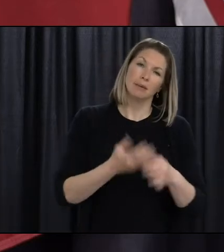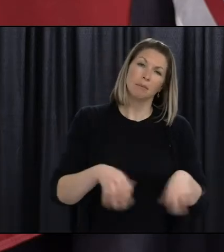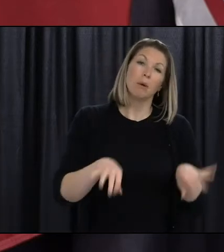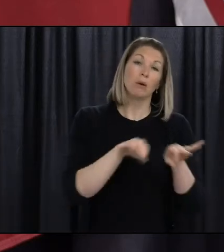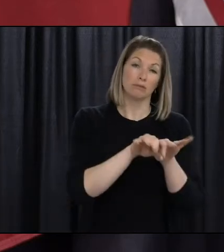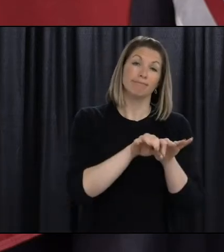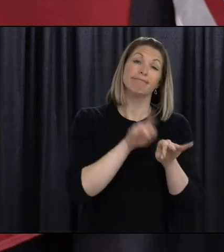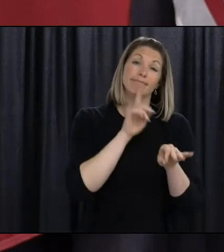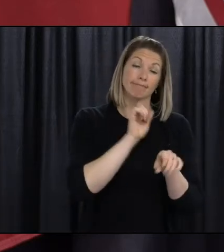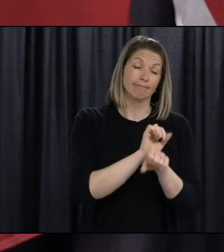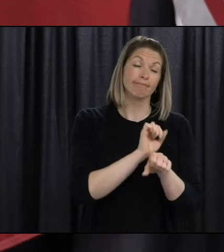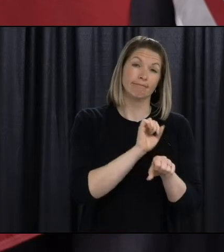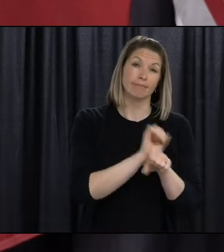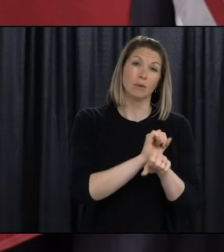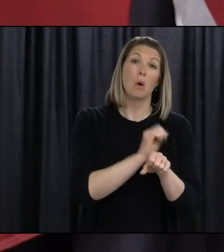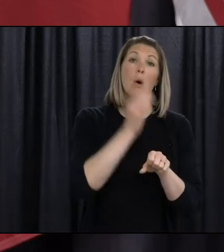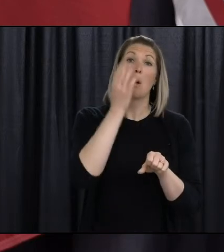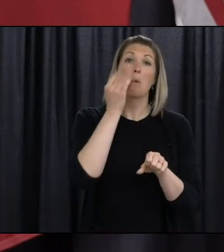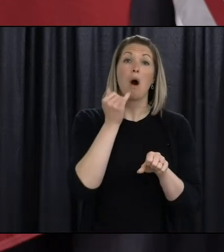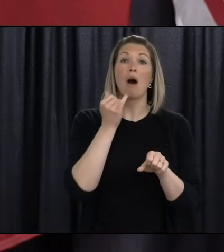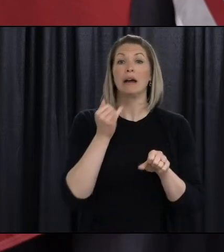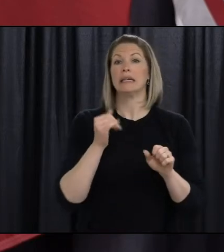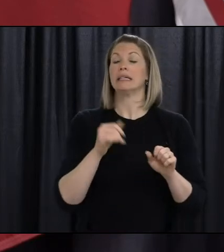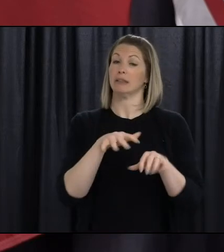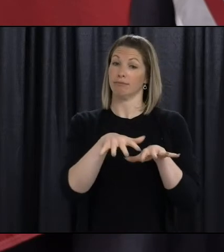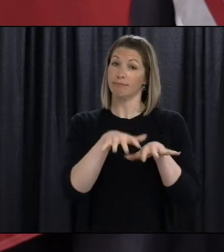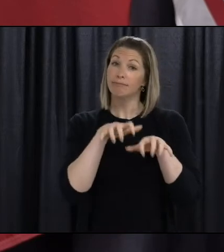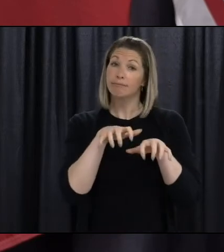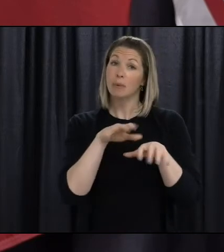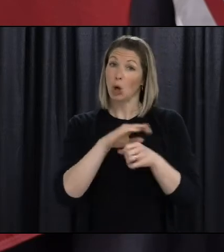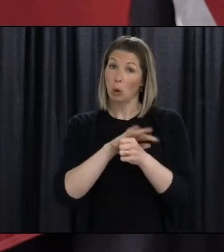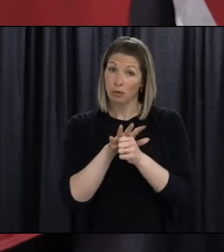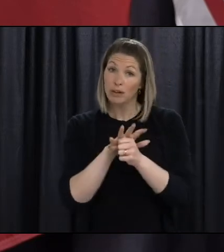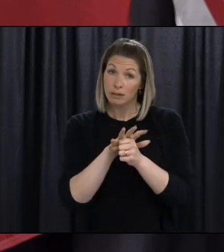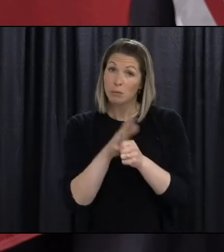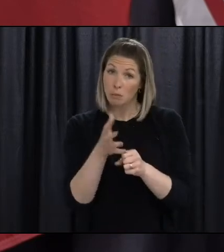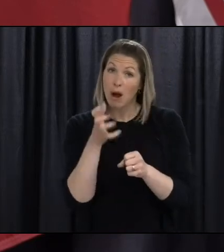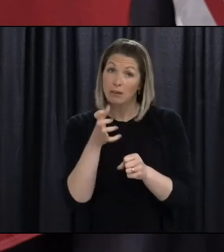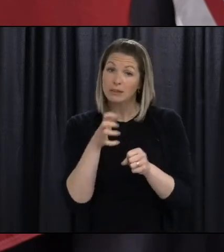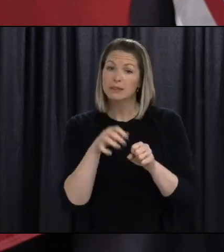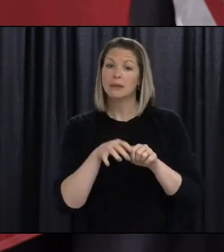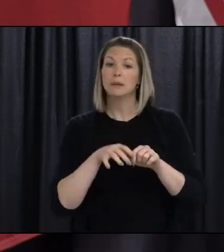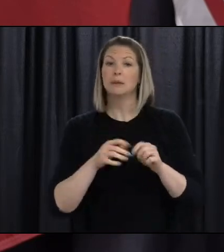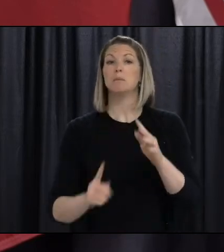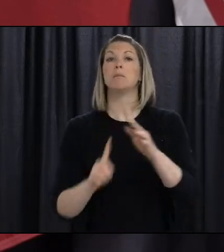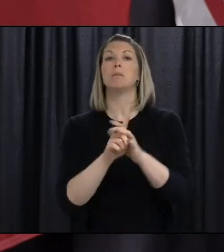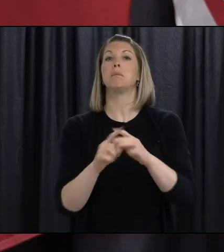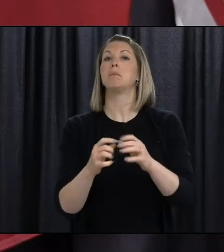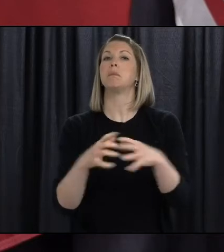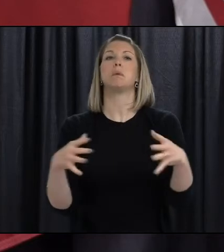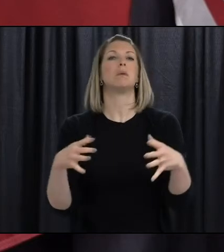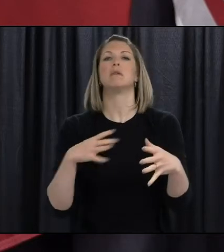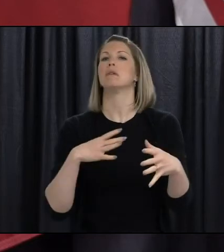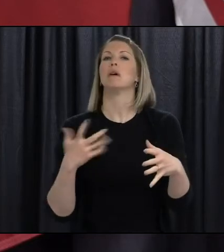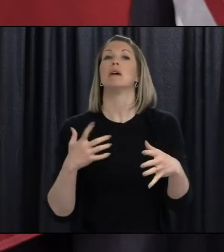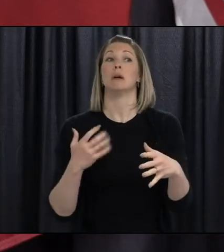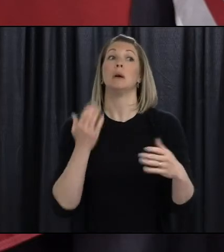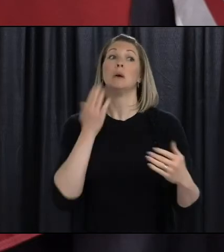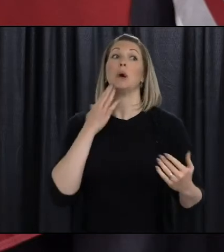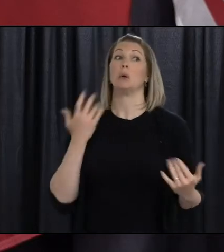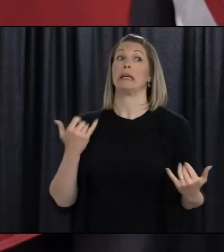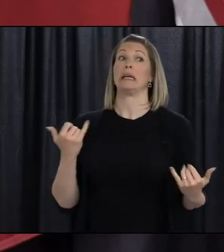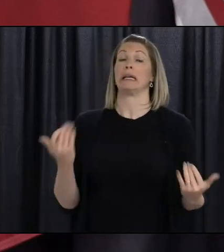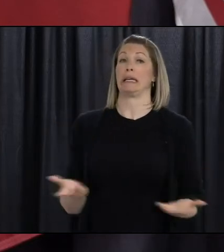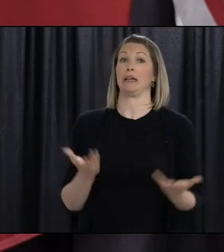guidelines. This is, of course, critical as we stop the spread of this virus. We know that it still lives amongst us, and we